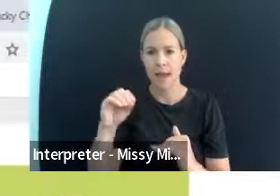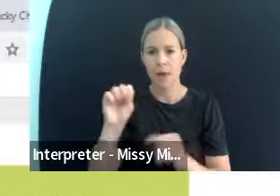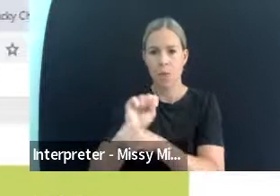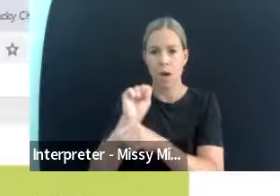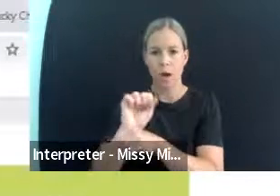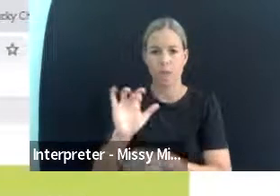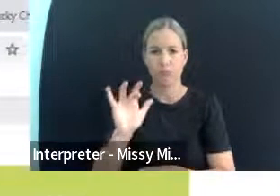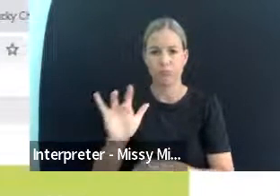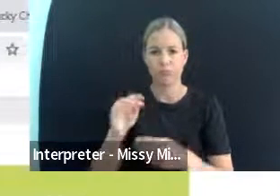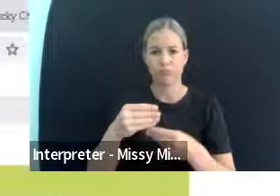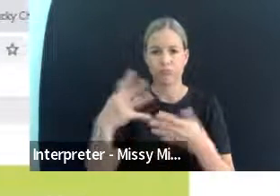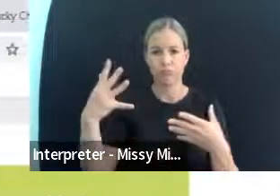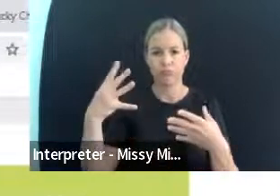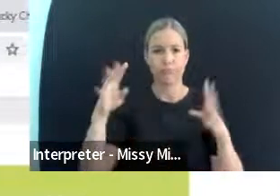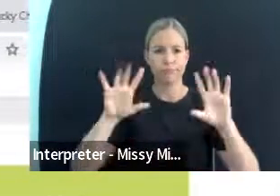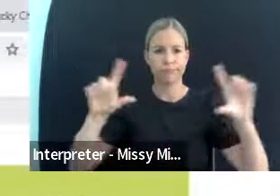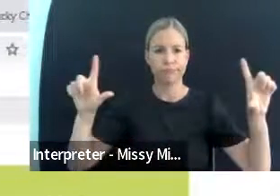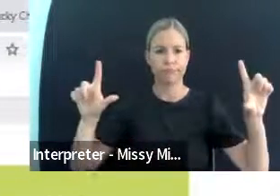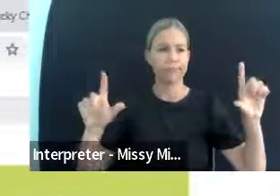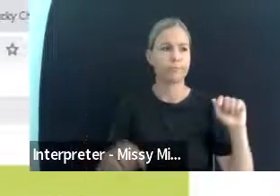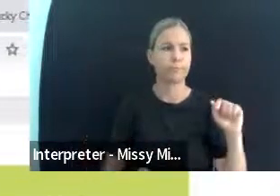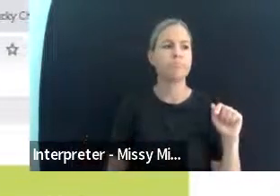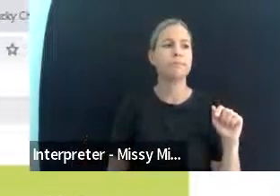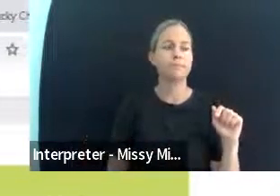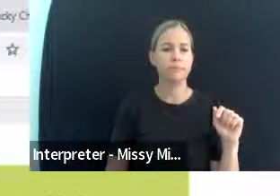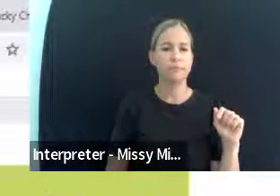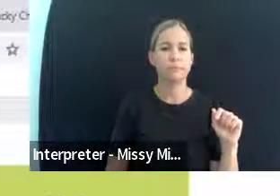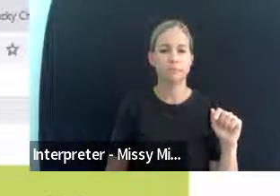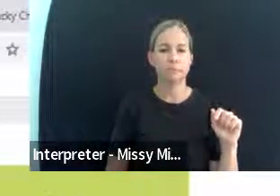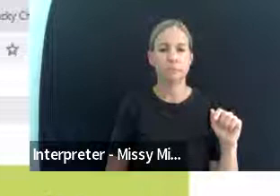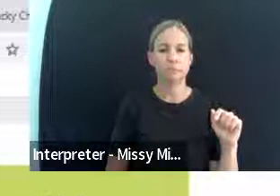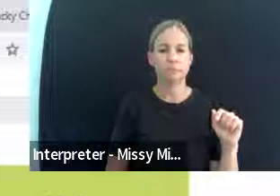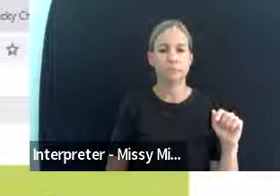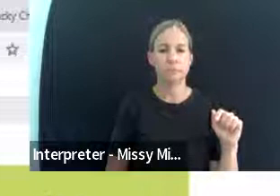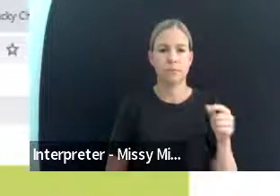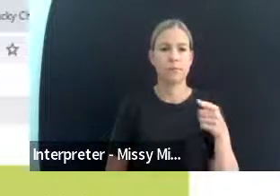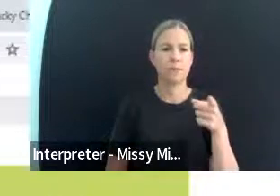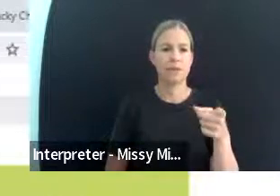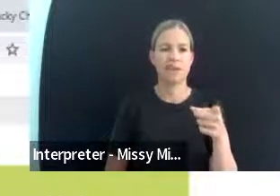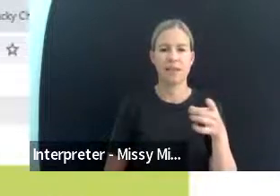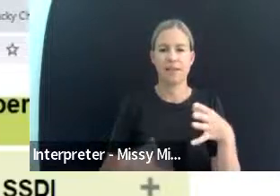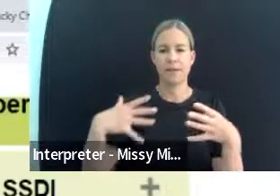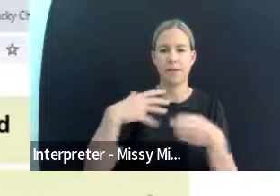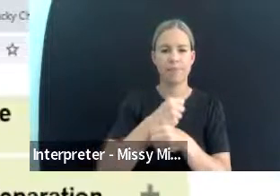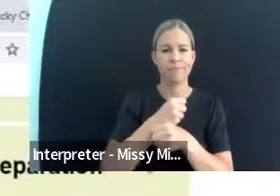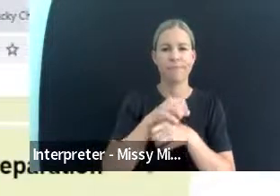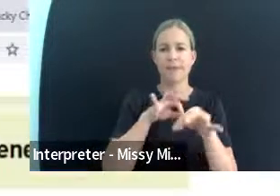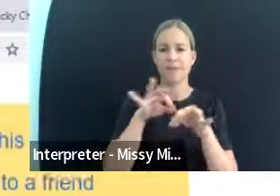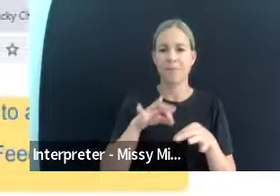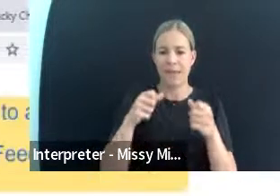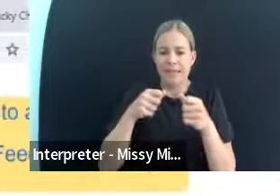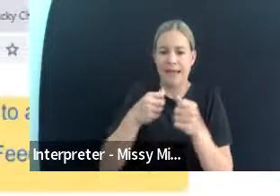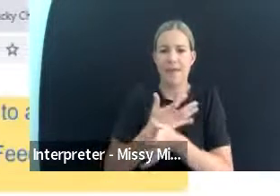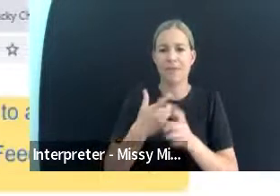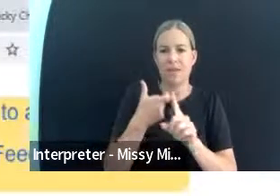this page will review essentially what I just talked about in the video, but one of the